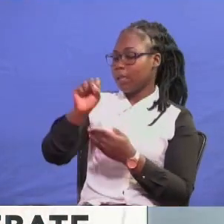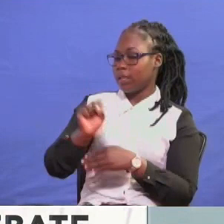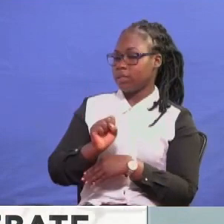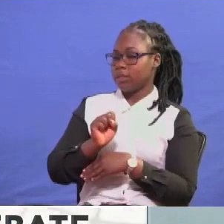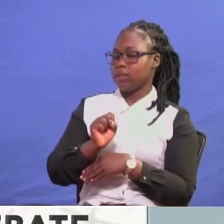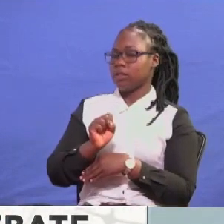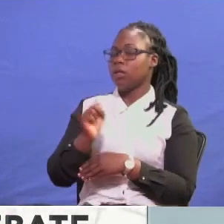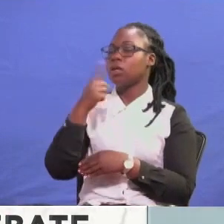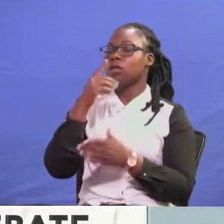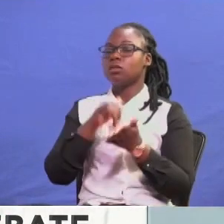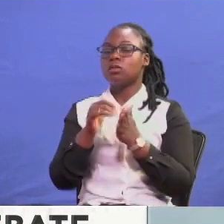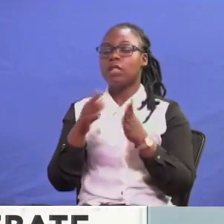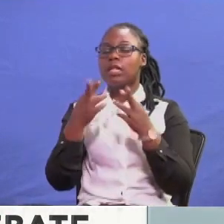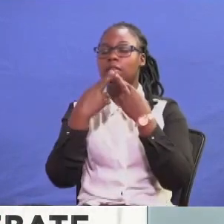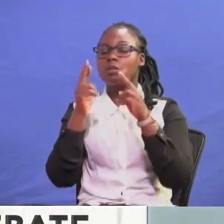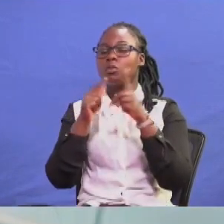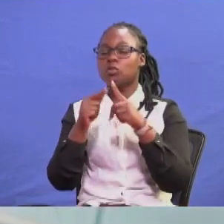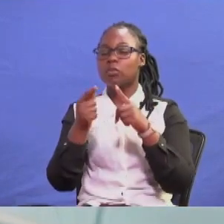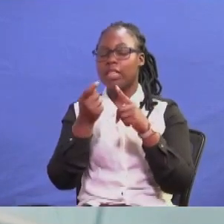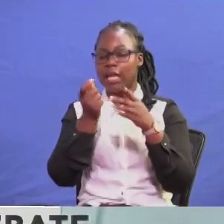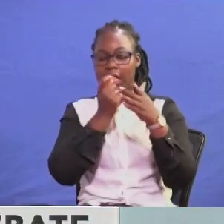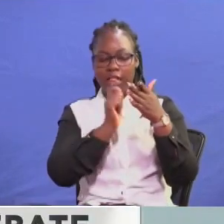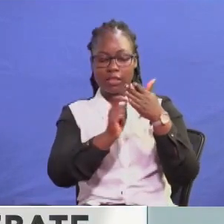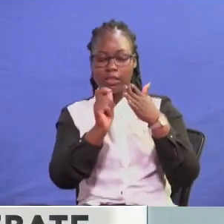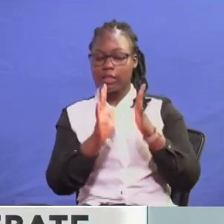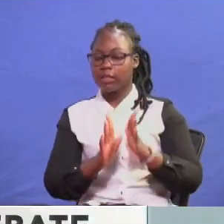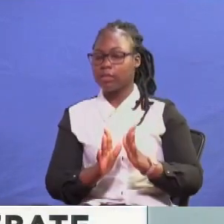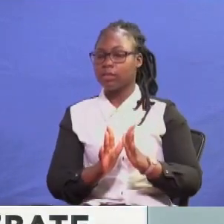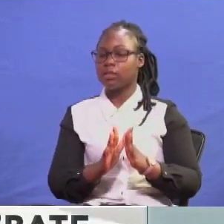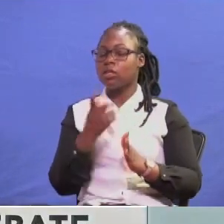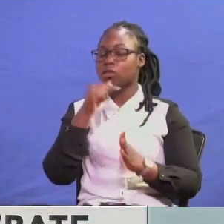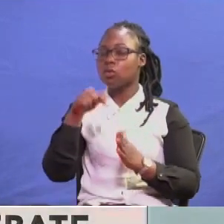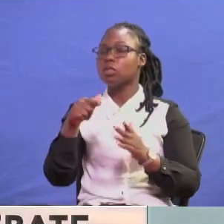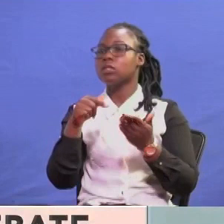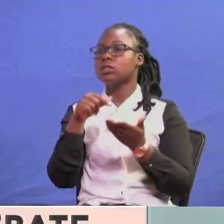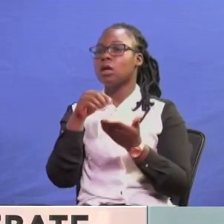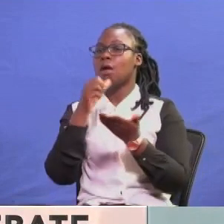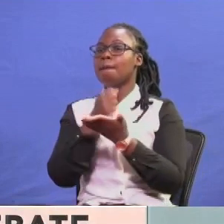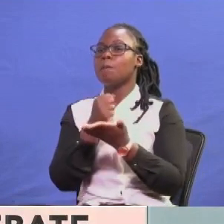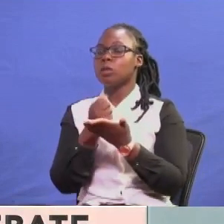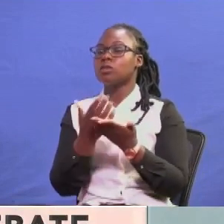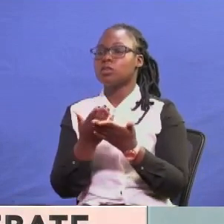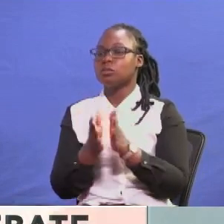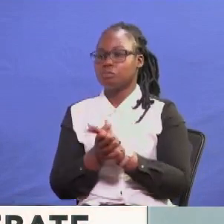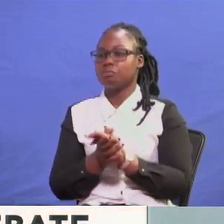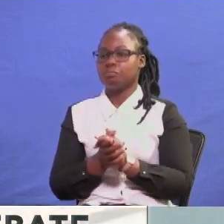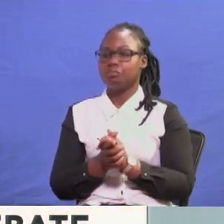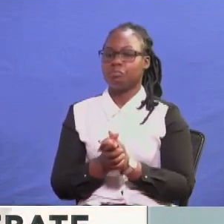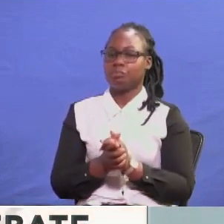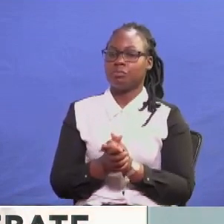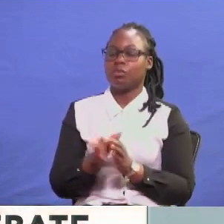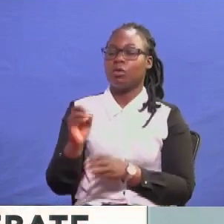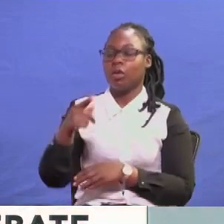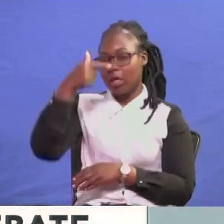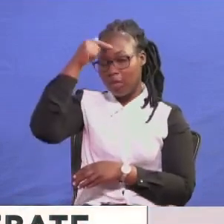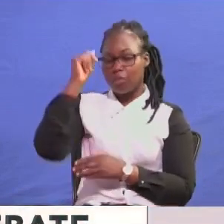PSA, so that they can be reporting to the cabinet secretaries. All right. So these positions, All right. yeah. Because